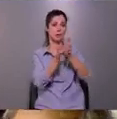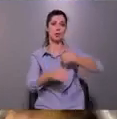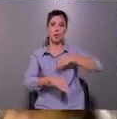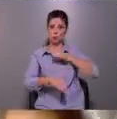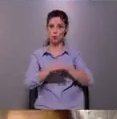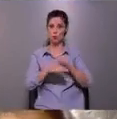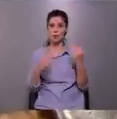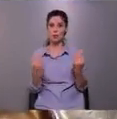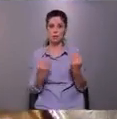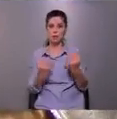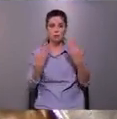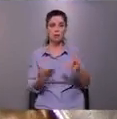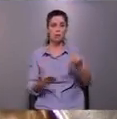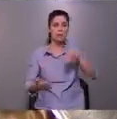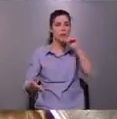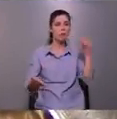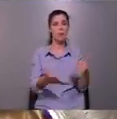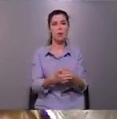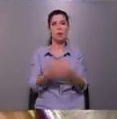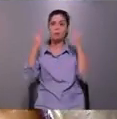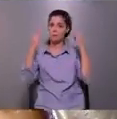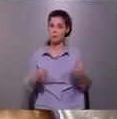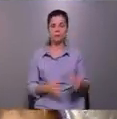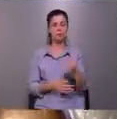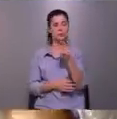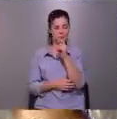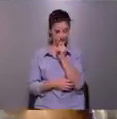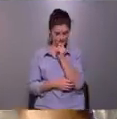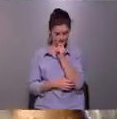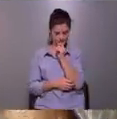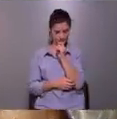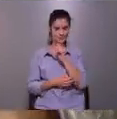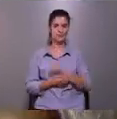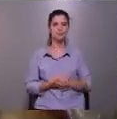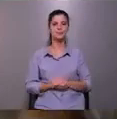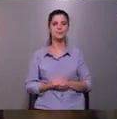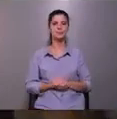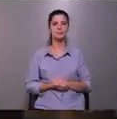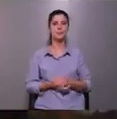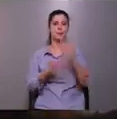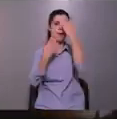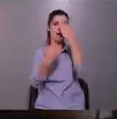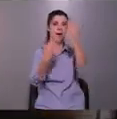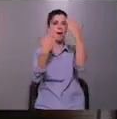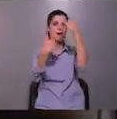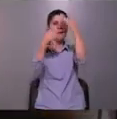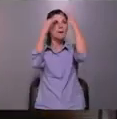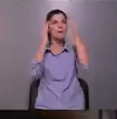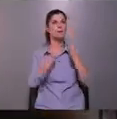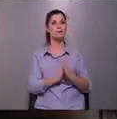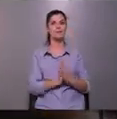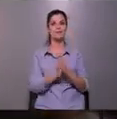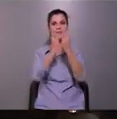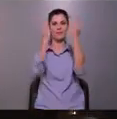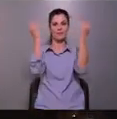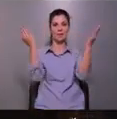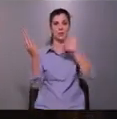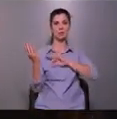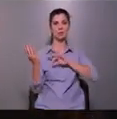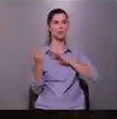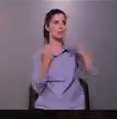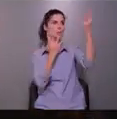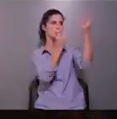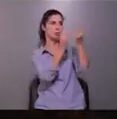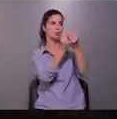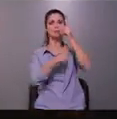pecadores, agora e na hora da nossa morte. Amém. Hail Mary, full of grace, the Lord is with